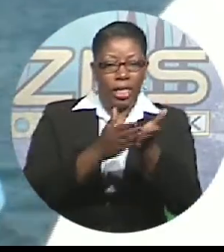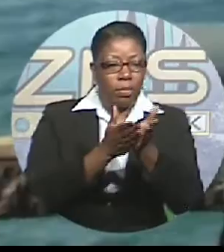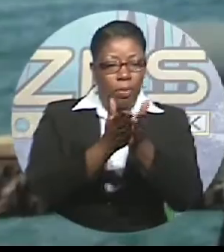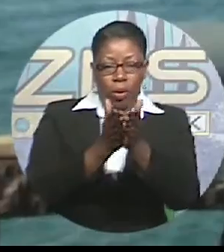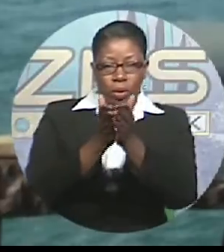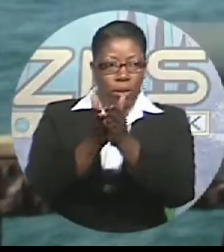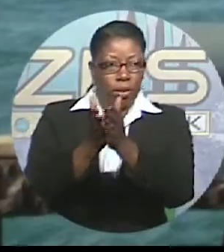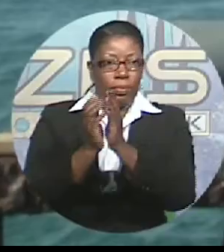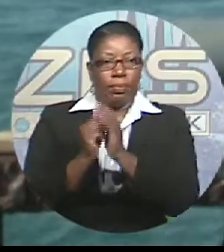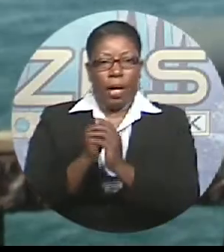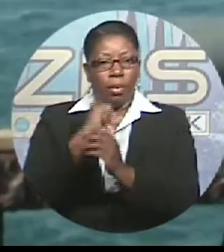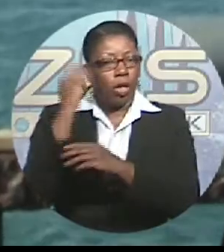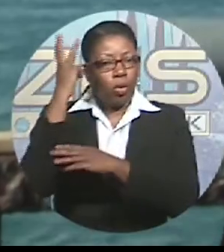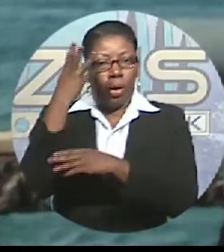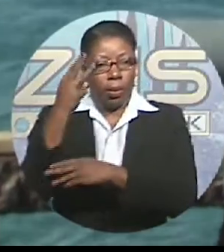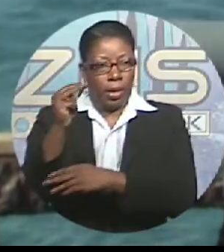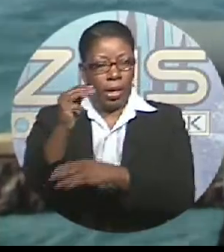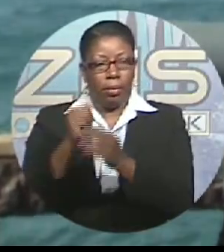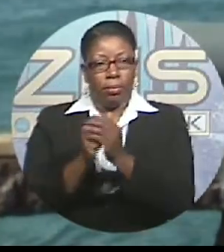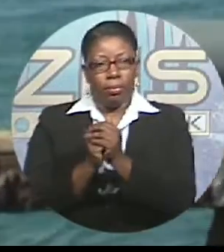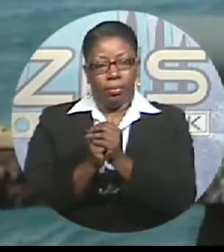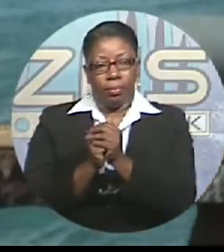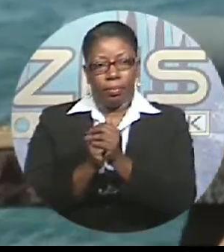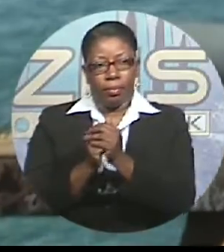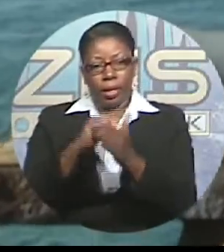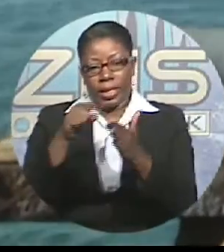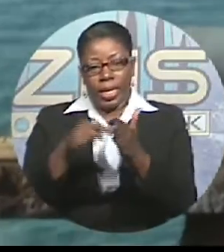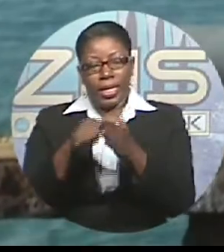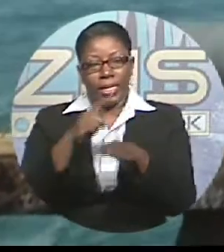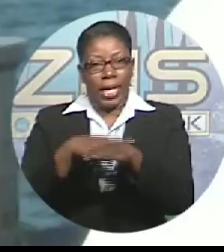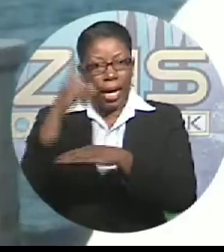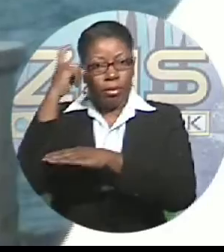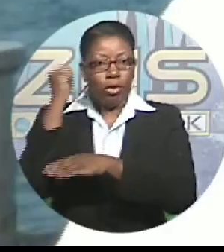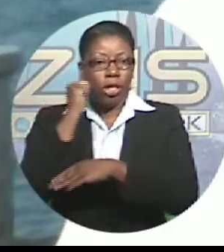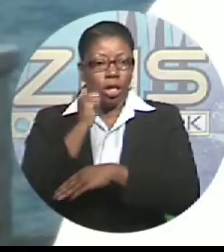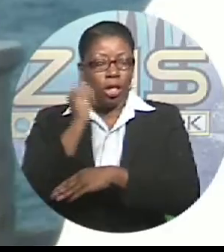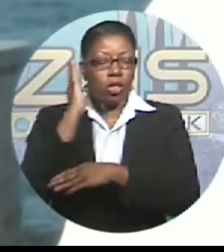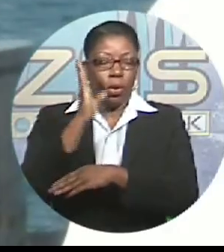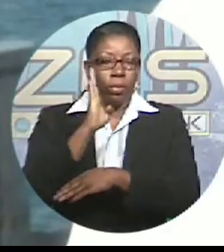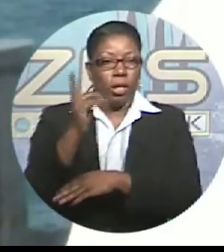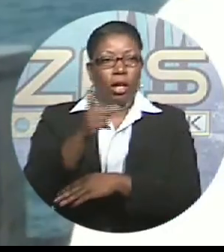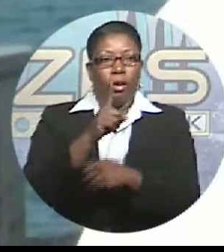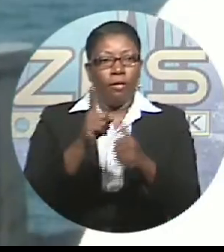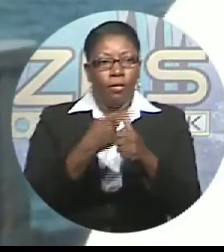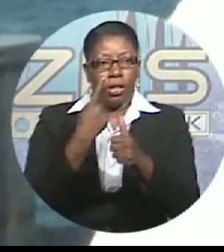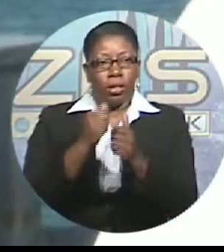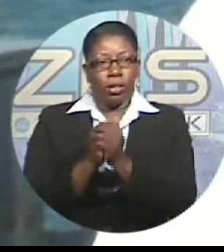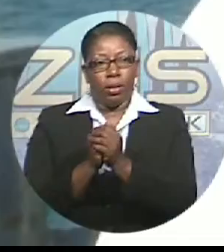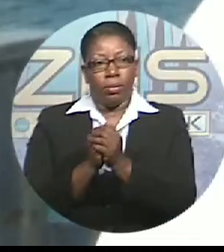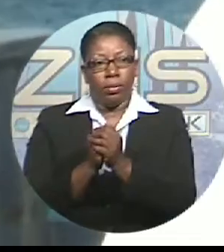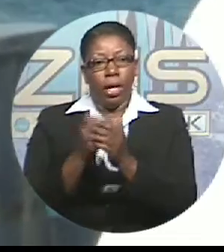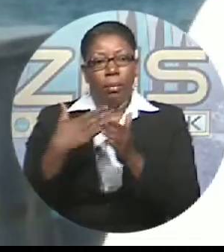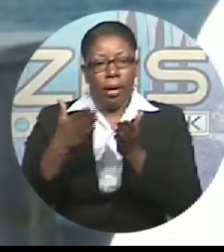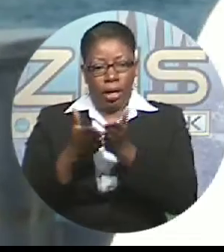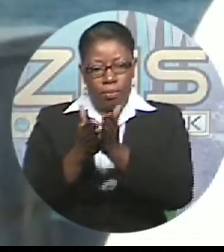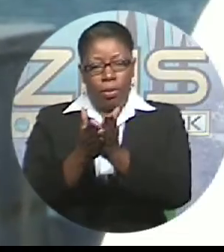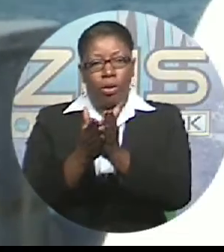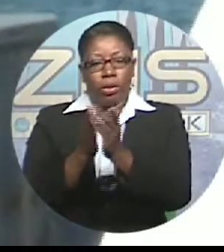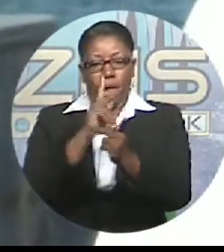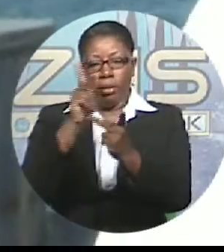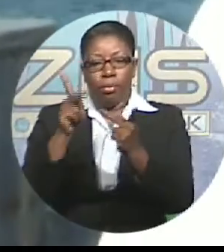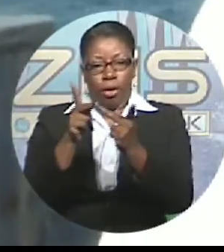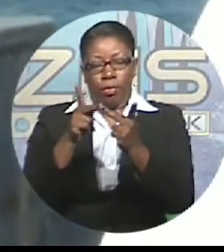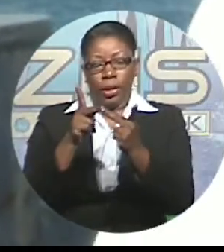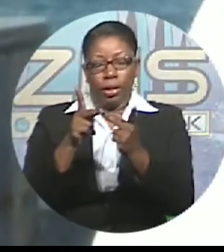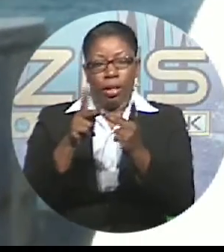went with them. I never finished last in my whole life. This time, Dream Girl come and face. She in perfect shape. Perfect shape. The last race she was in, you